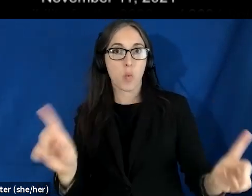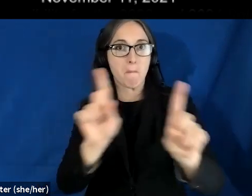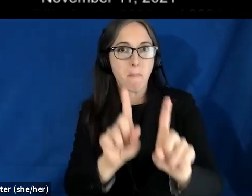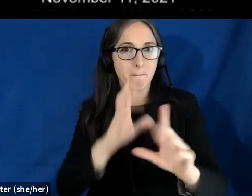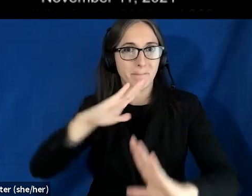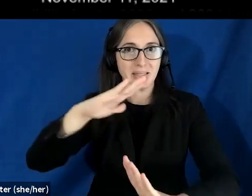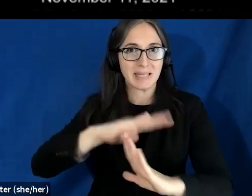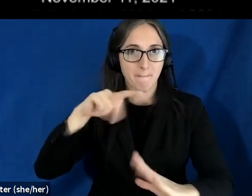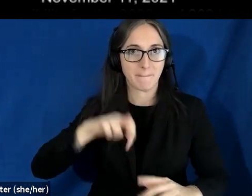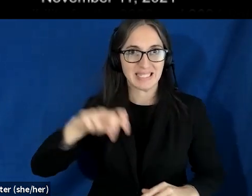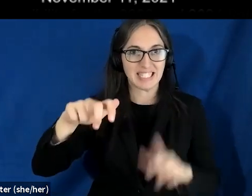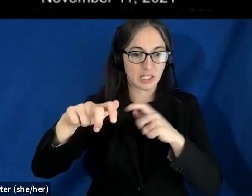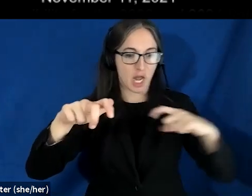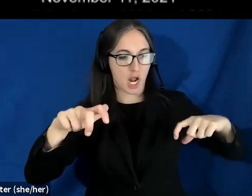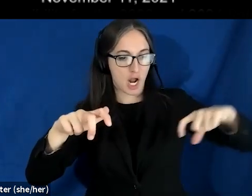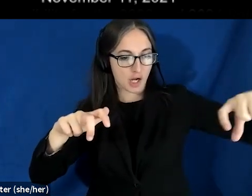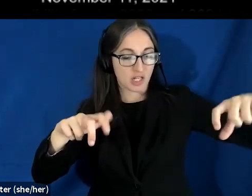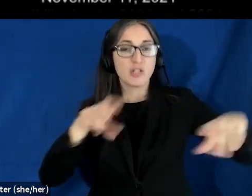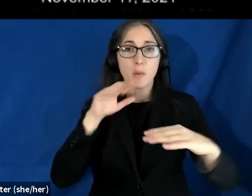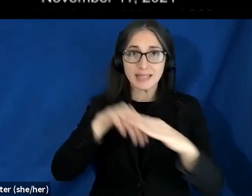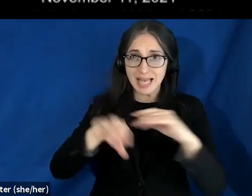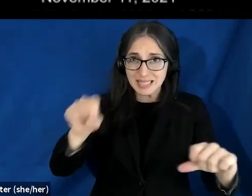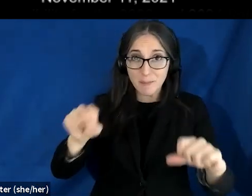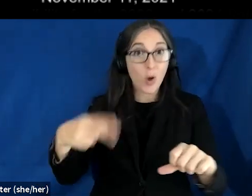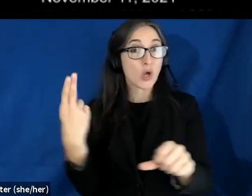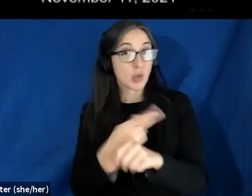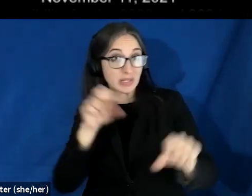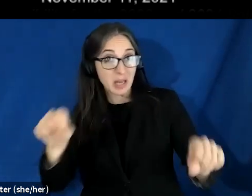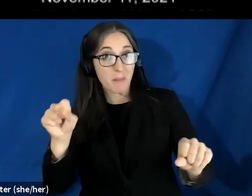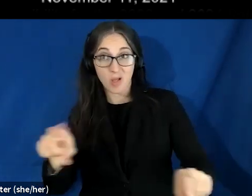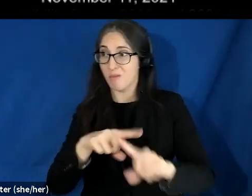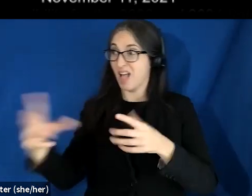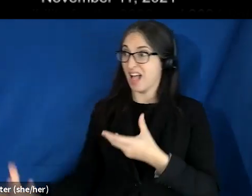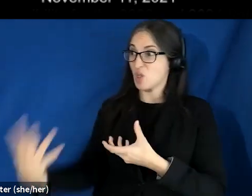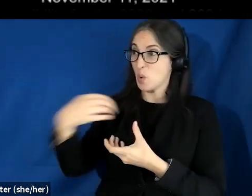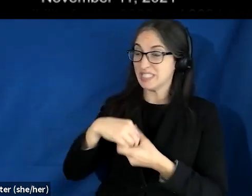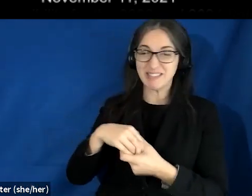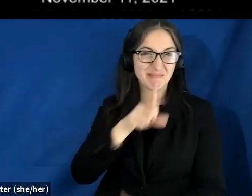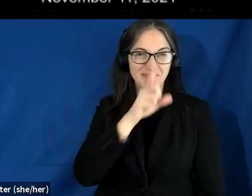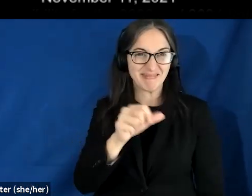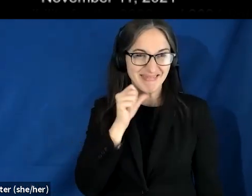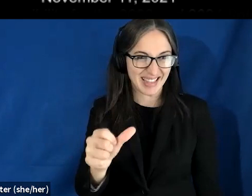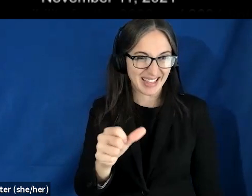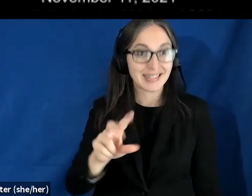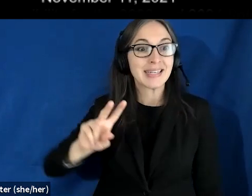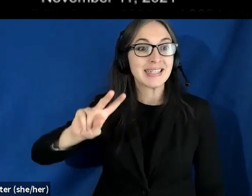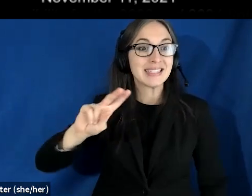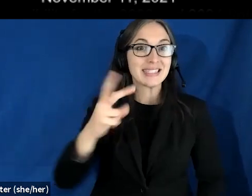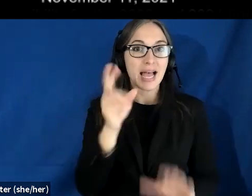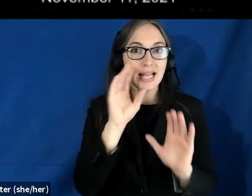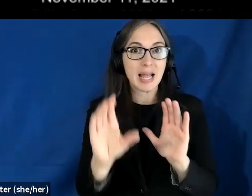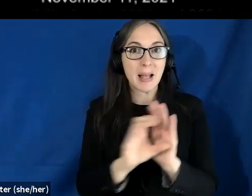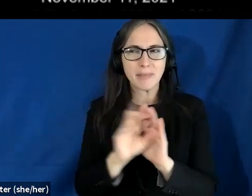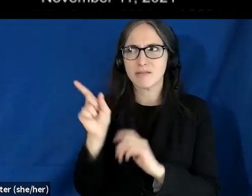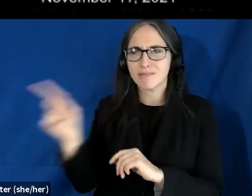So it's accessible, it's quite usable, but it's not inclusive. Where the second image is of even an older